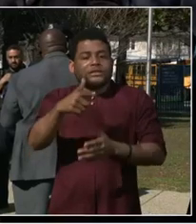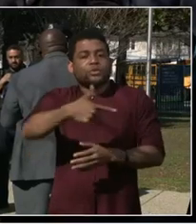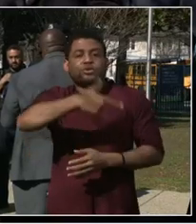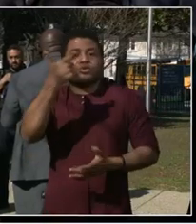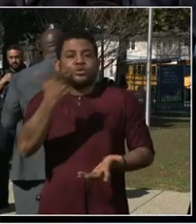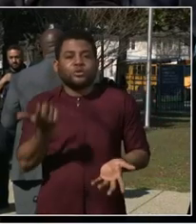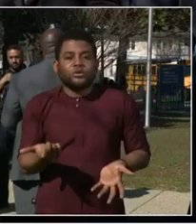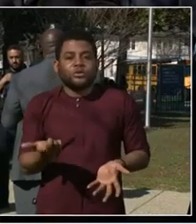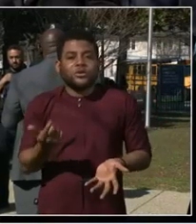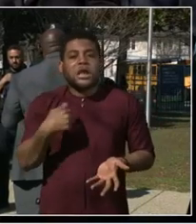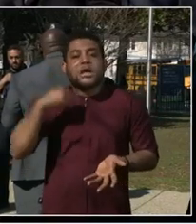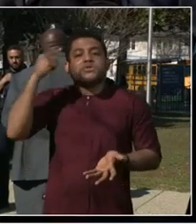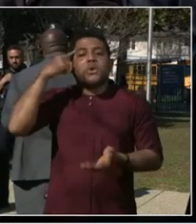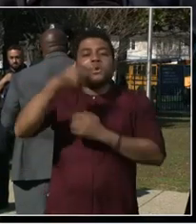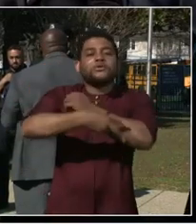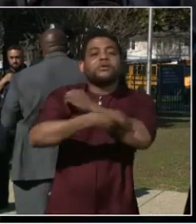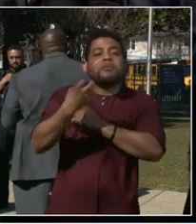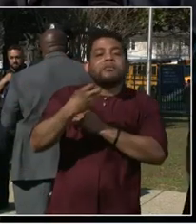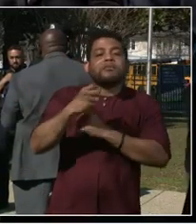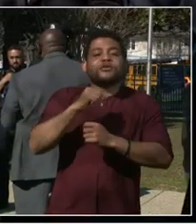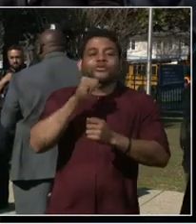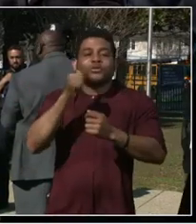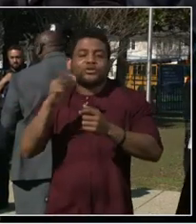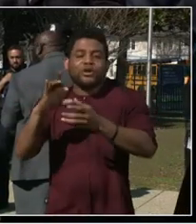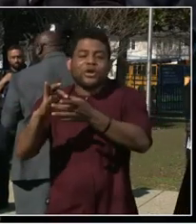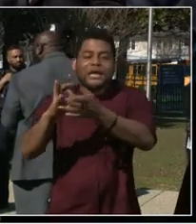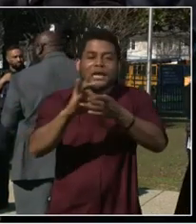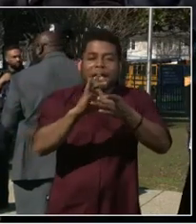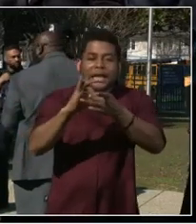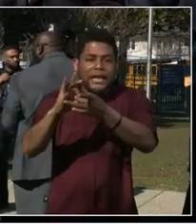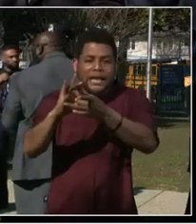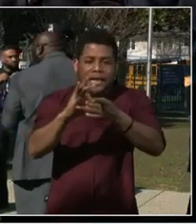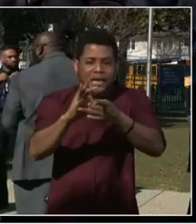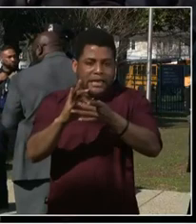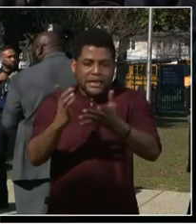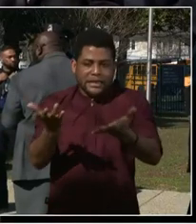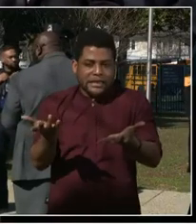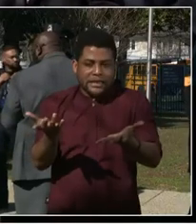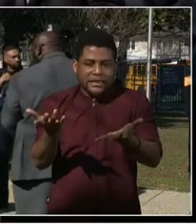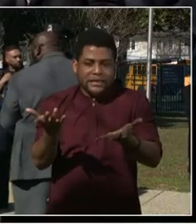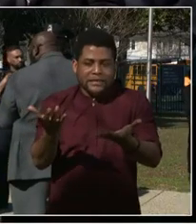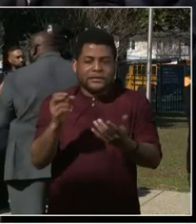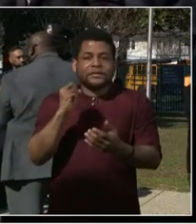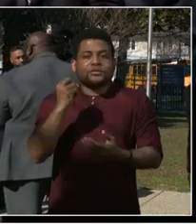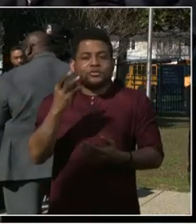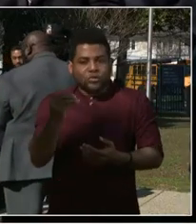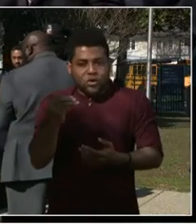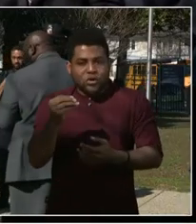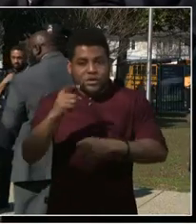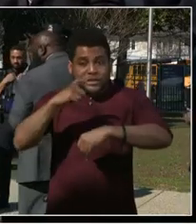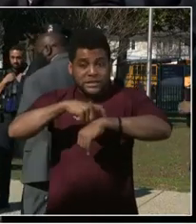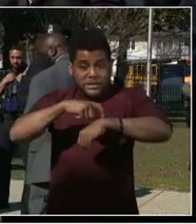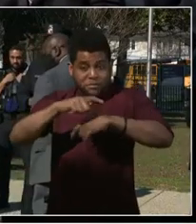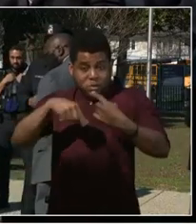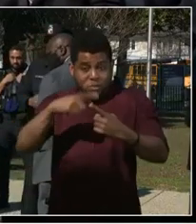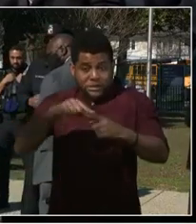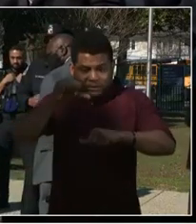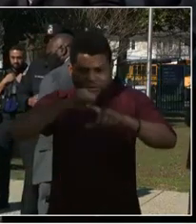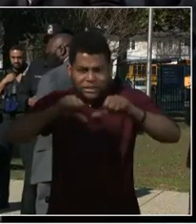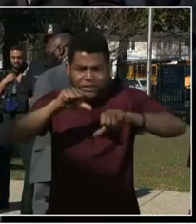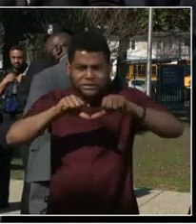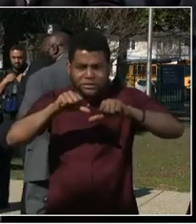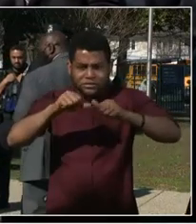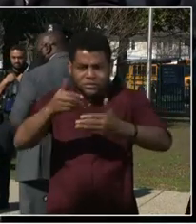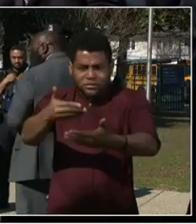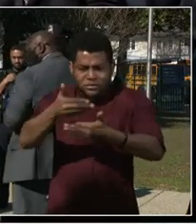time. So it wasn't really a correlation at that point. We made the correlation at the point where the forensics started coming back, and that happened